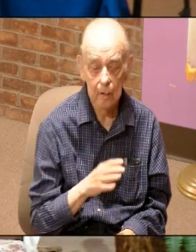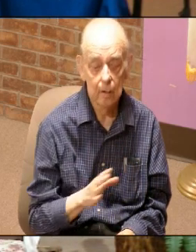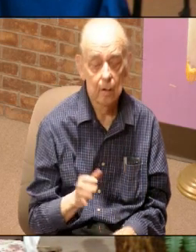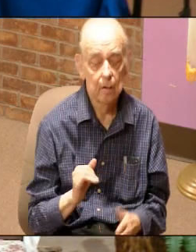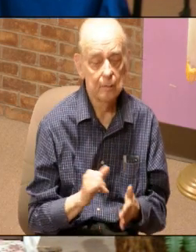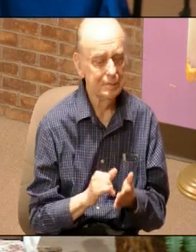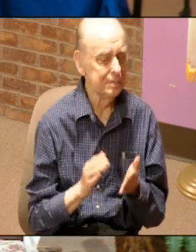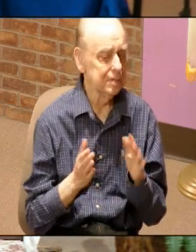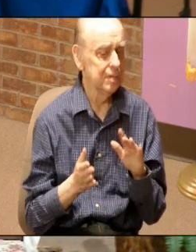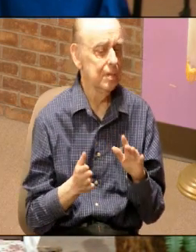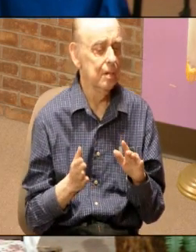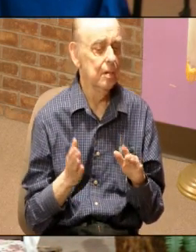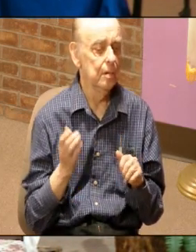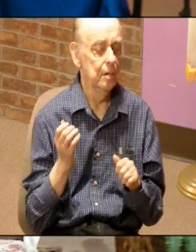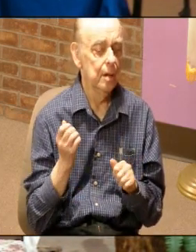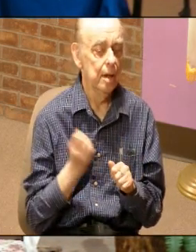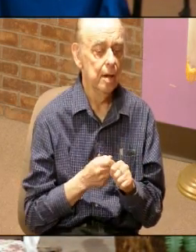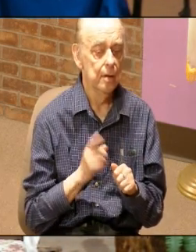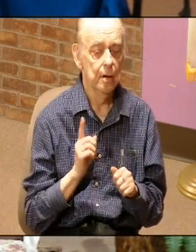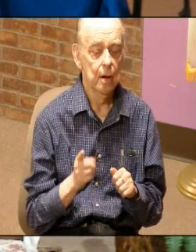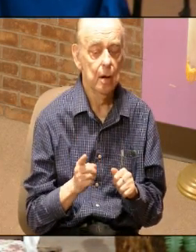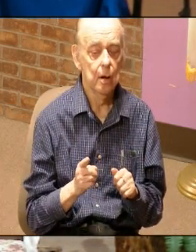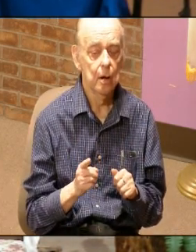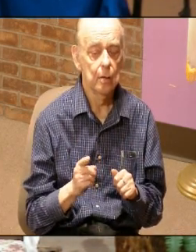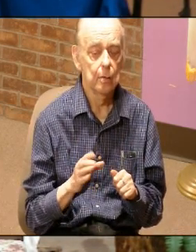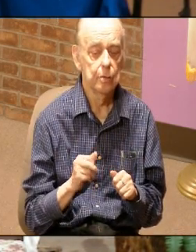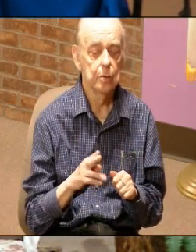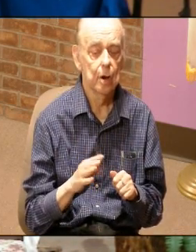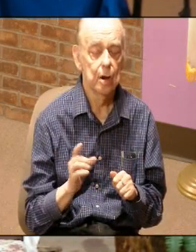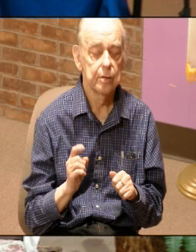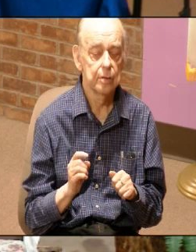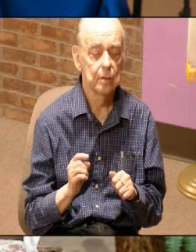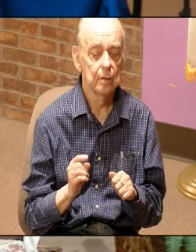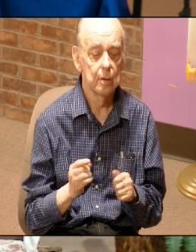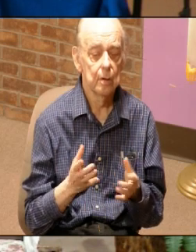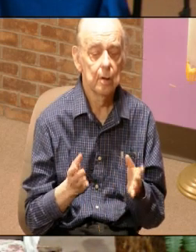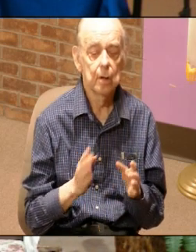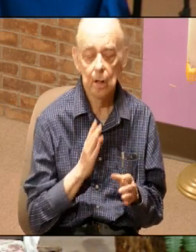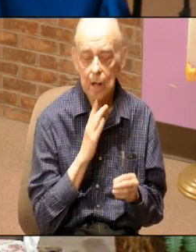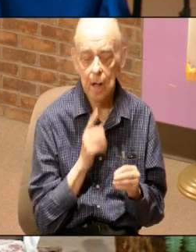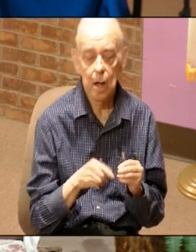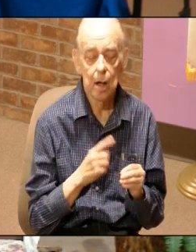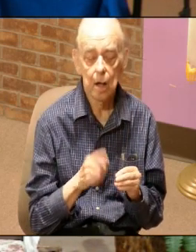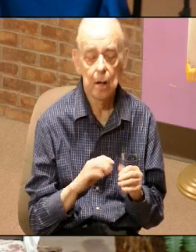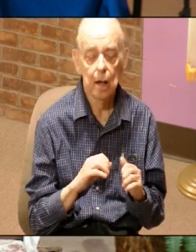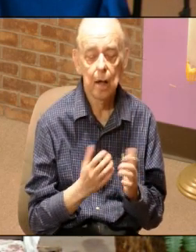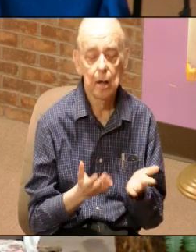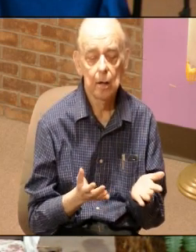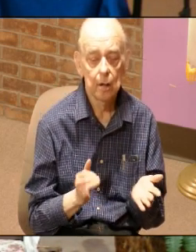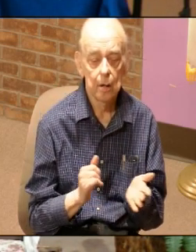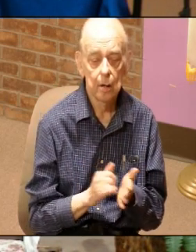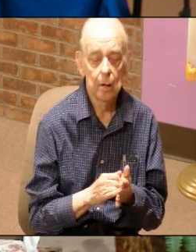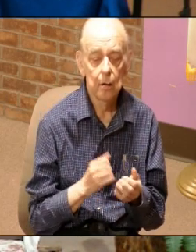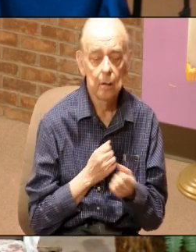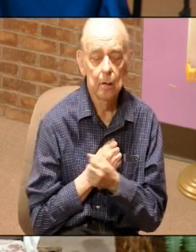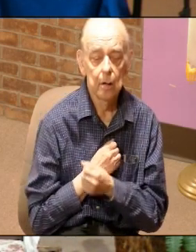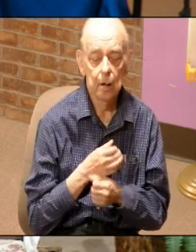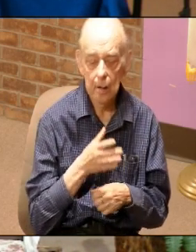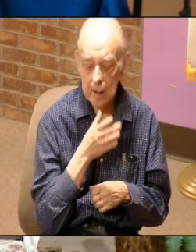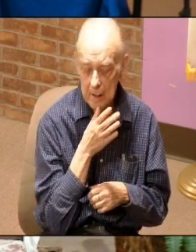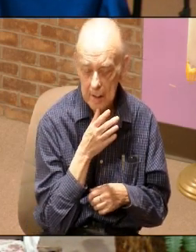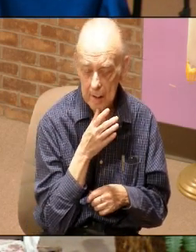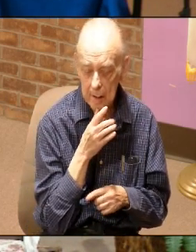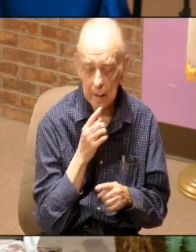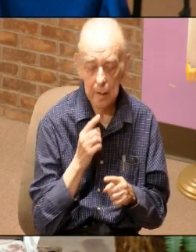it's true that every one of those Hallmark cards want to talk about how that the love of a mother